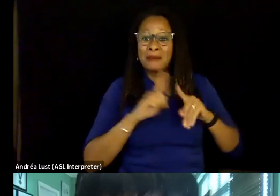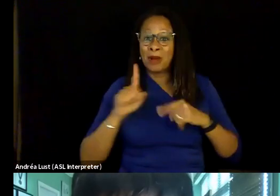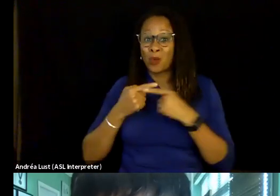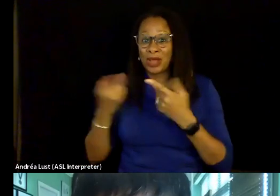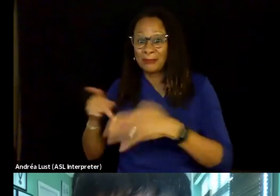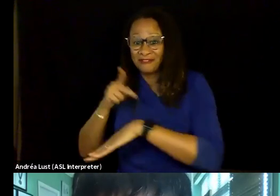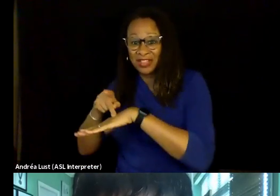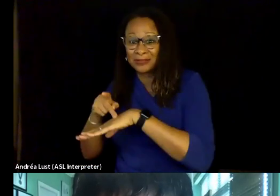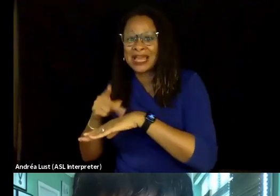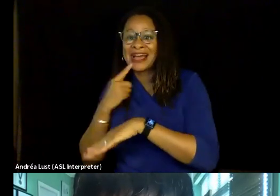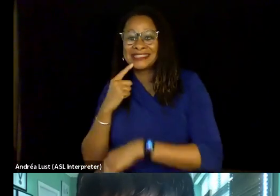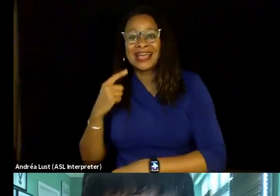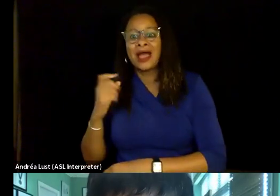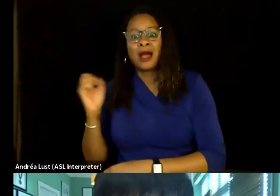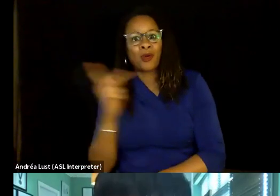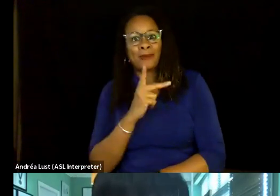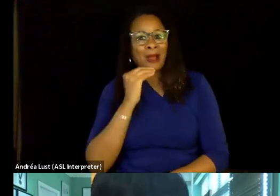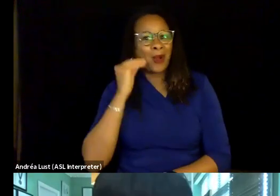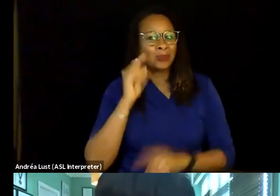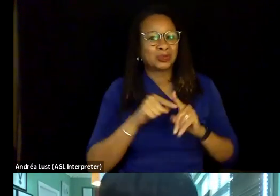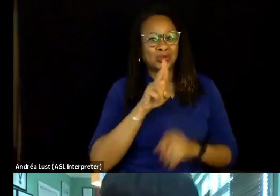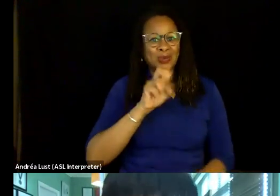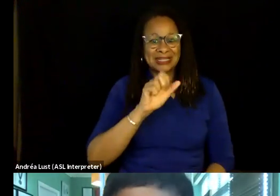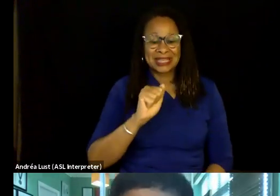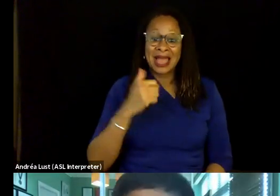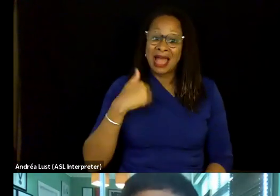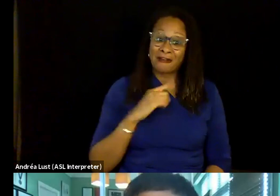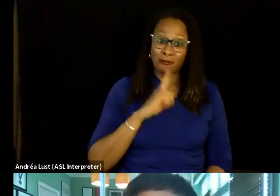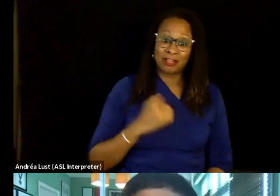I always say I'm going home to the US. So I really have two homes.